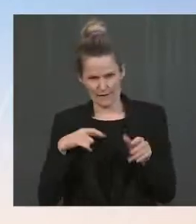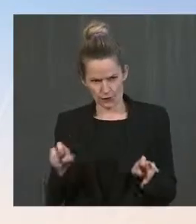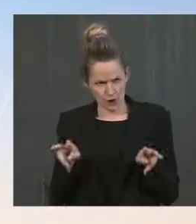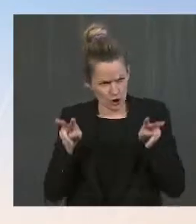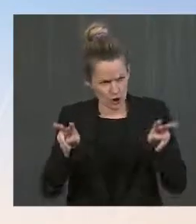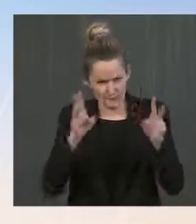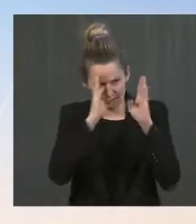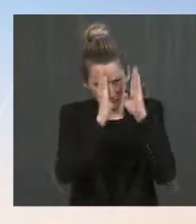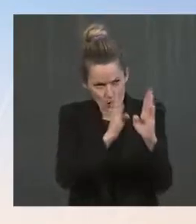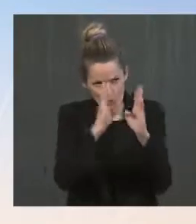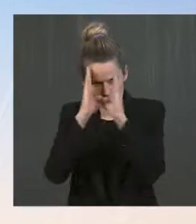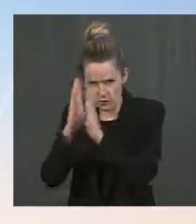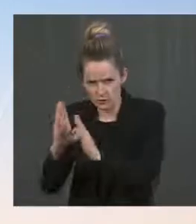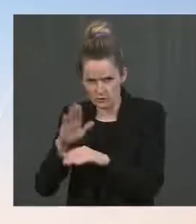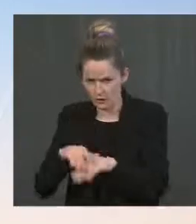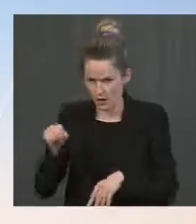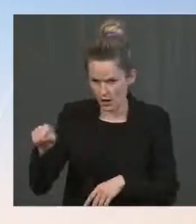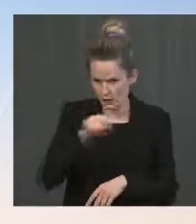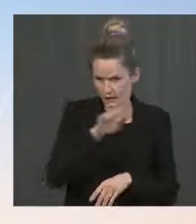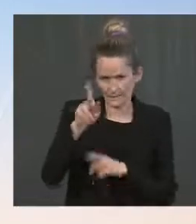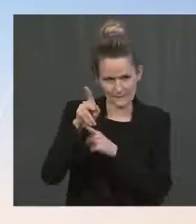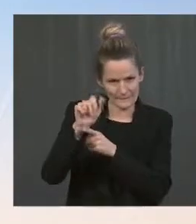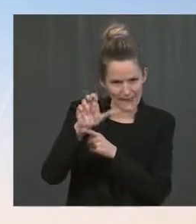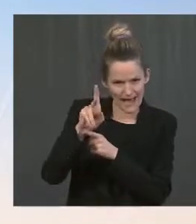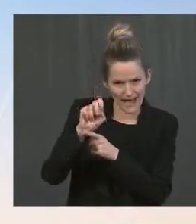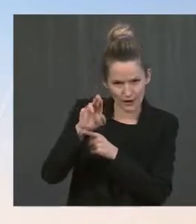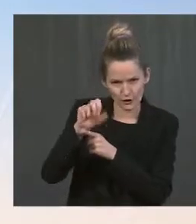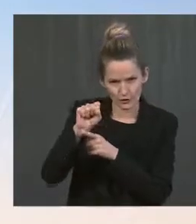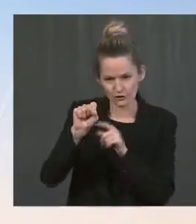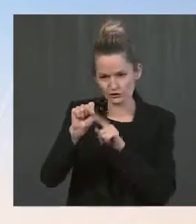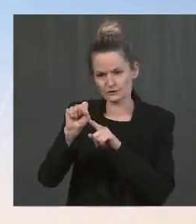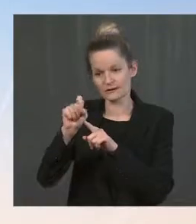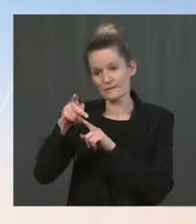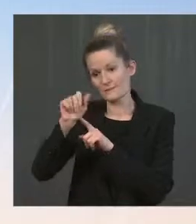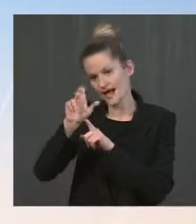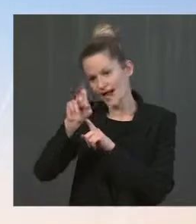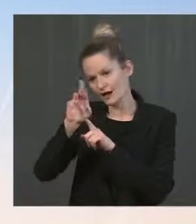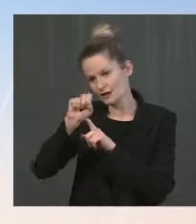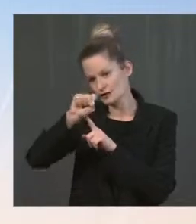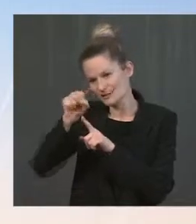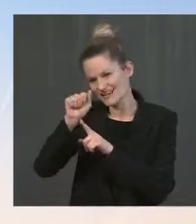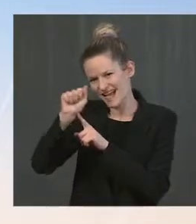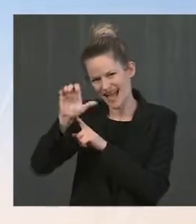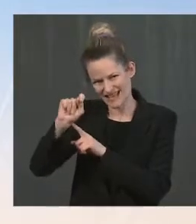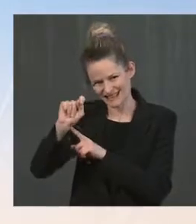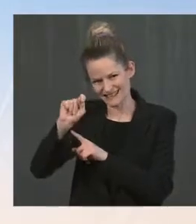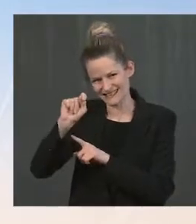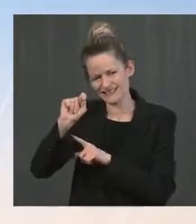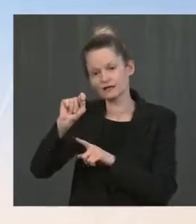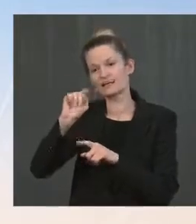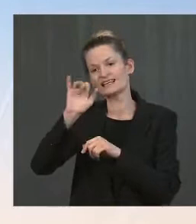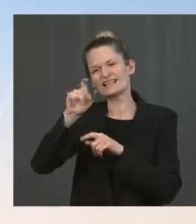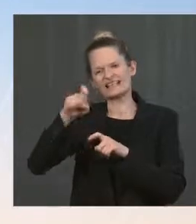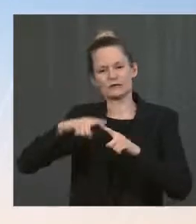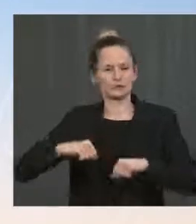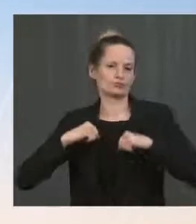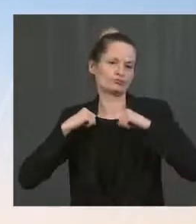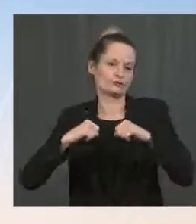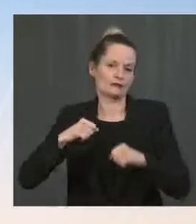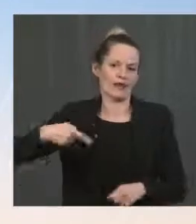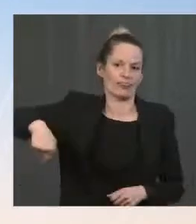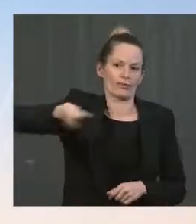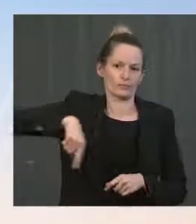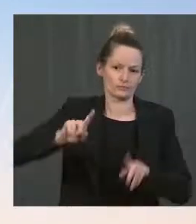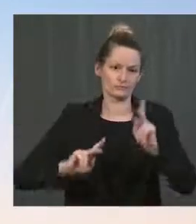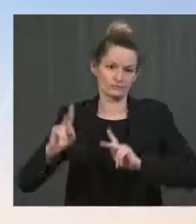to do the grading necessary to make sure that people understand what a grade 2 corn is and that meets a certain standard. I don't think you